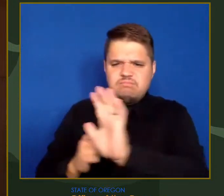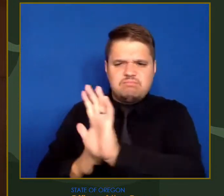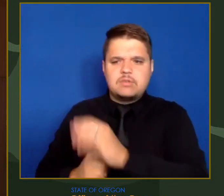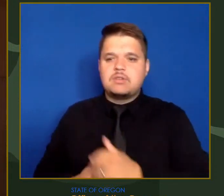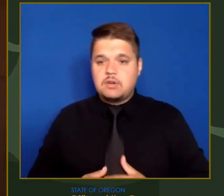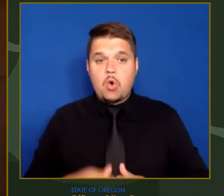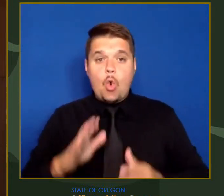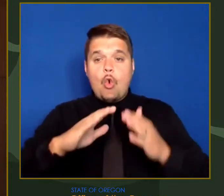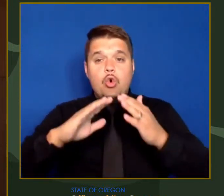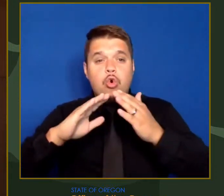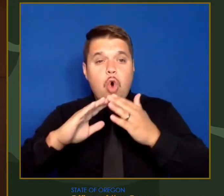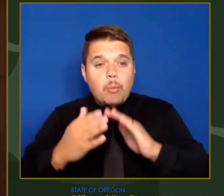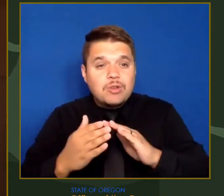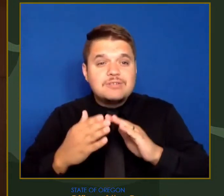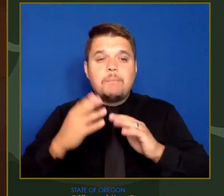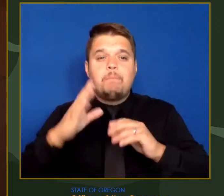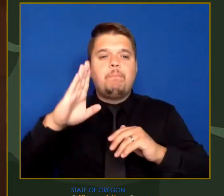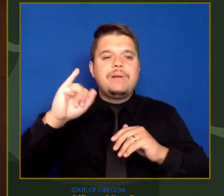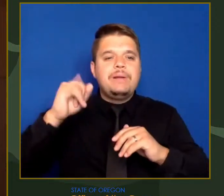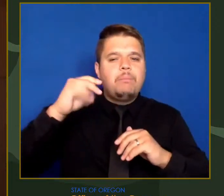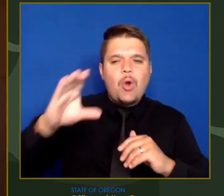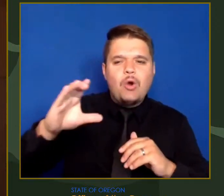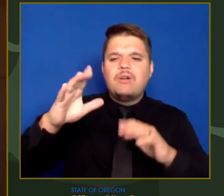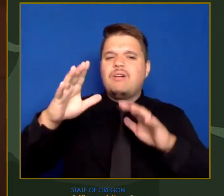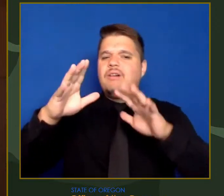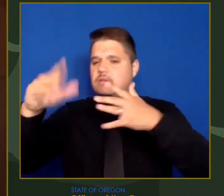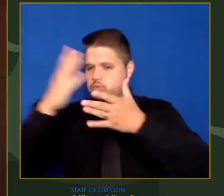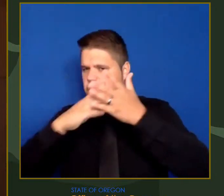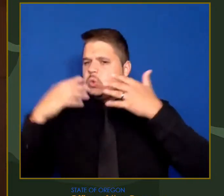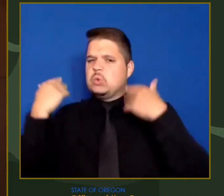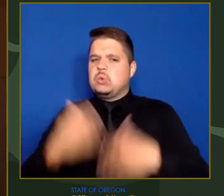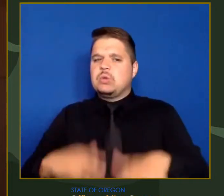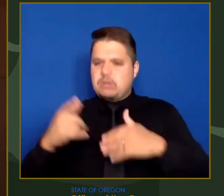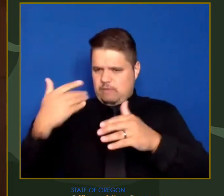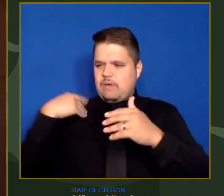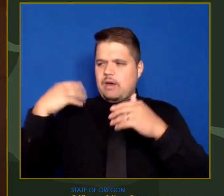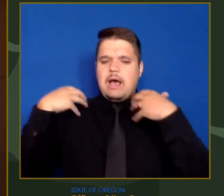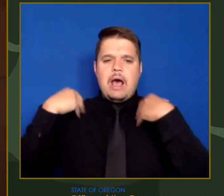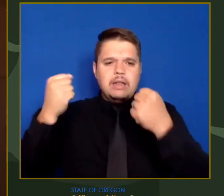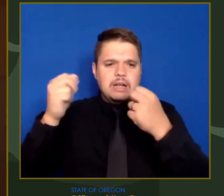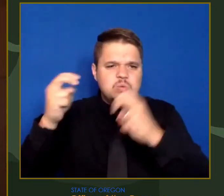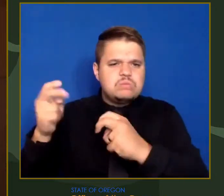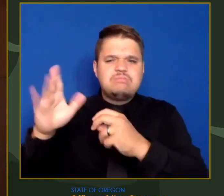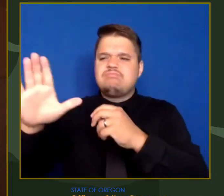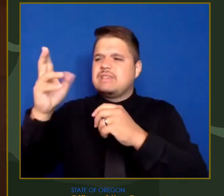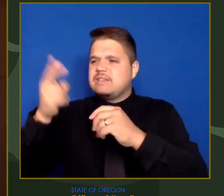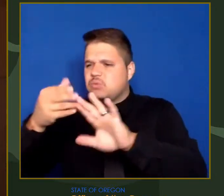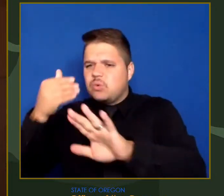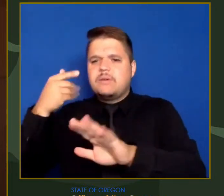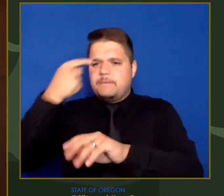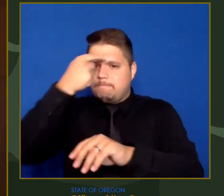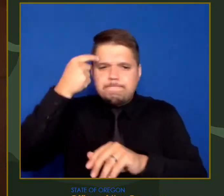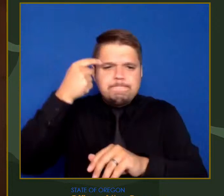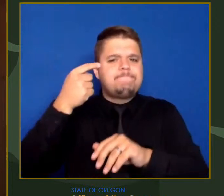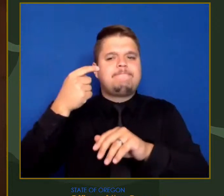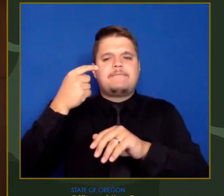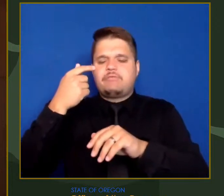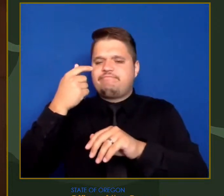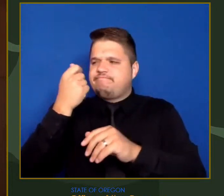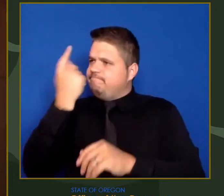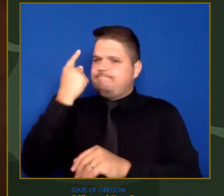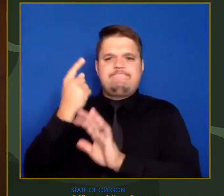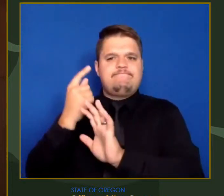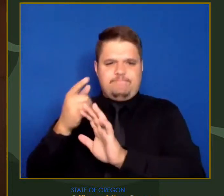certain barriers because of our healthcare system, like much of our society, still suffers from the impacts of